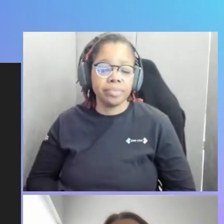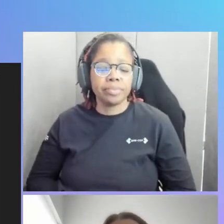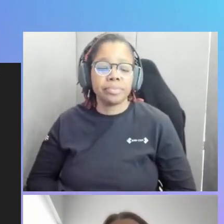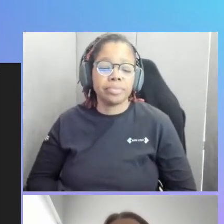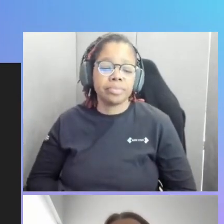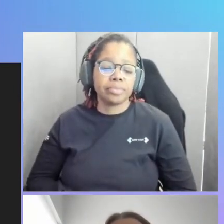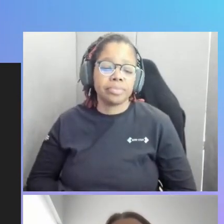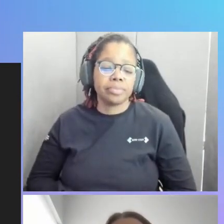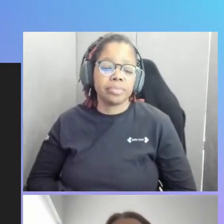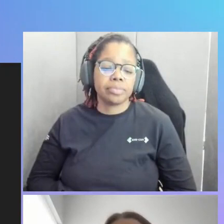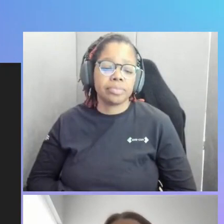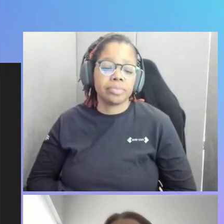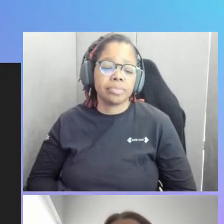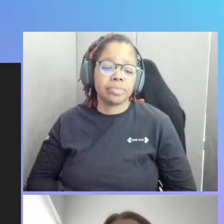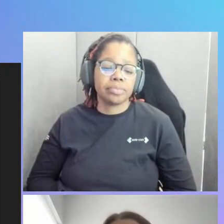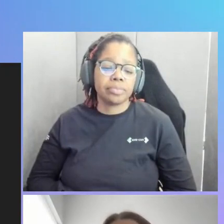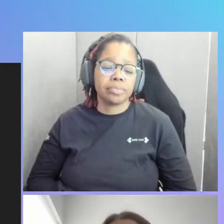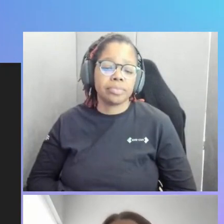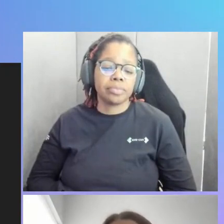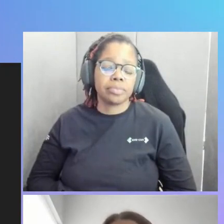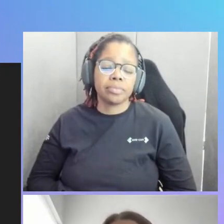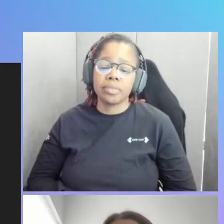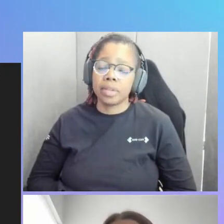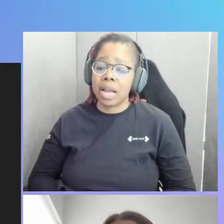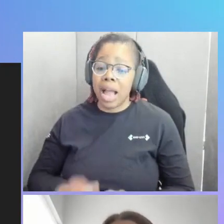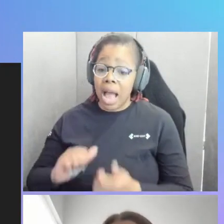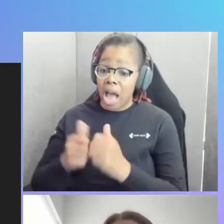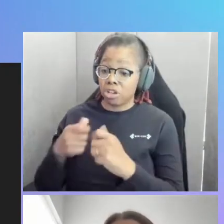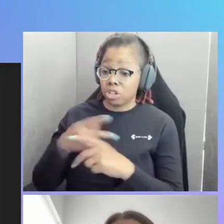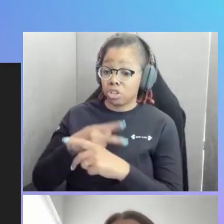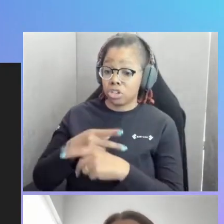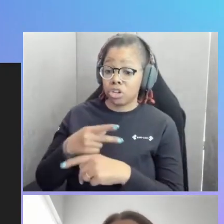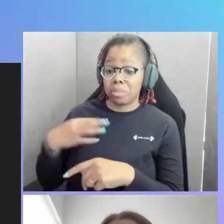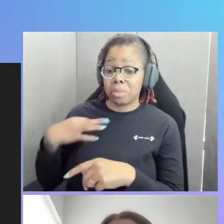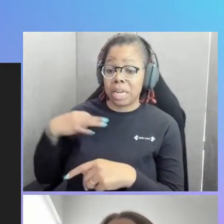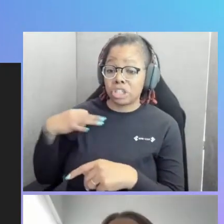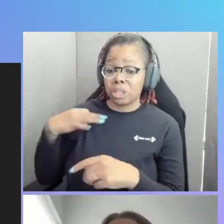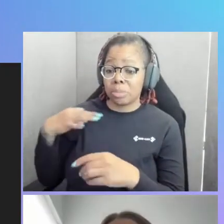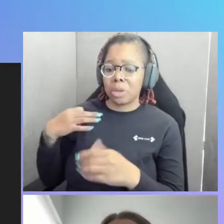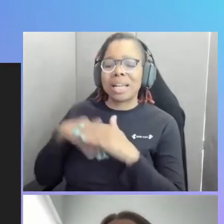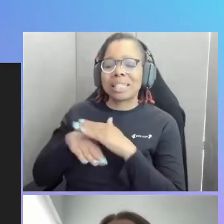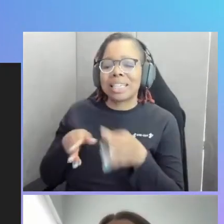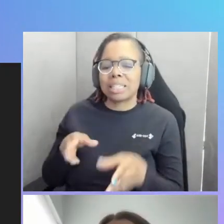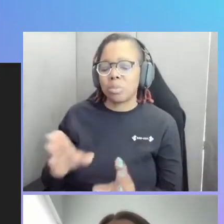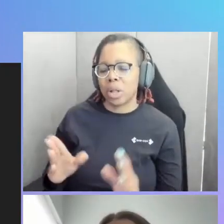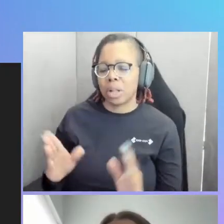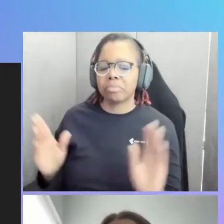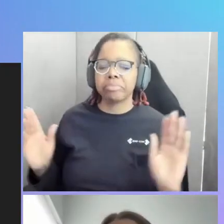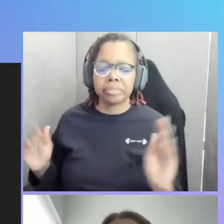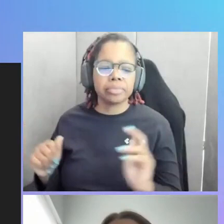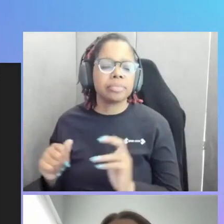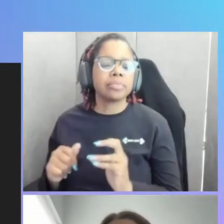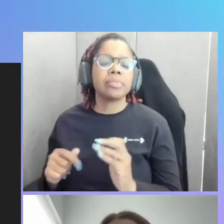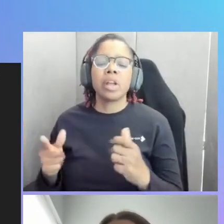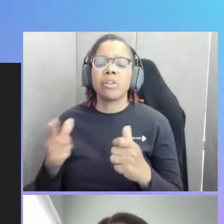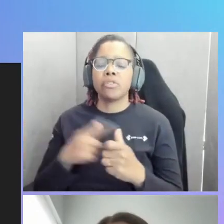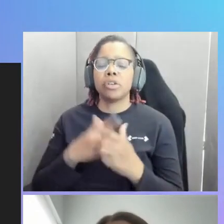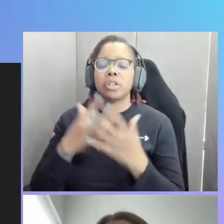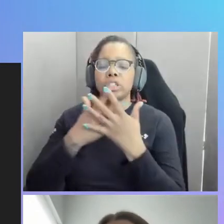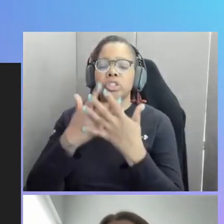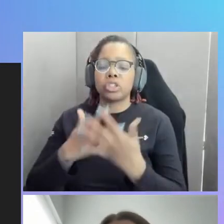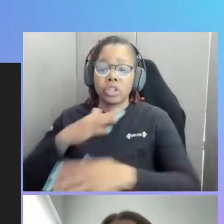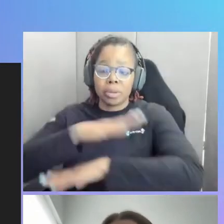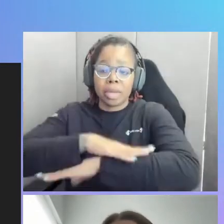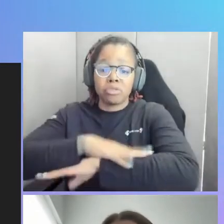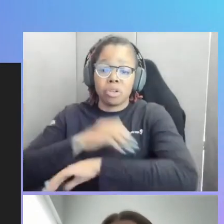Now, how do you determine eligibility in an accessible way? So first and foremost, the screener platform